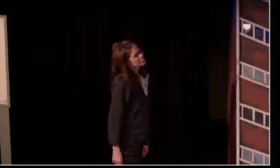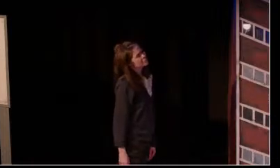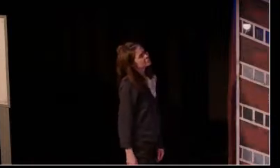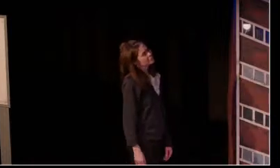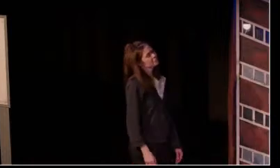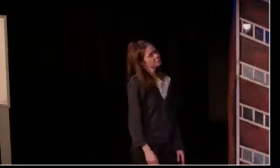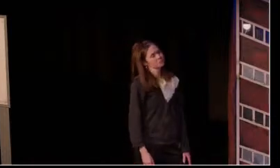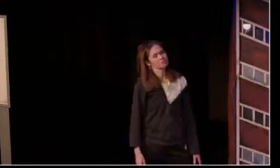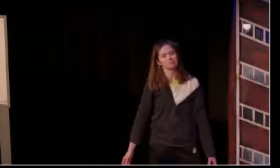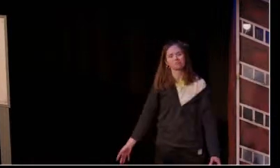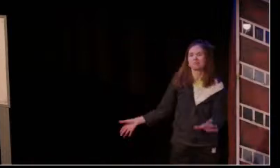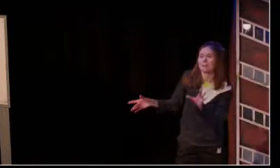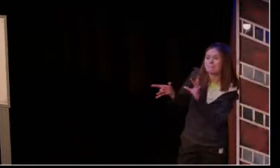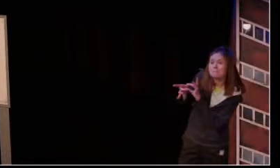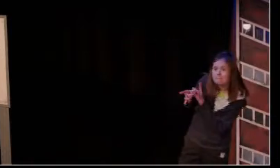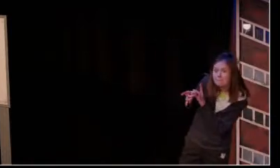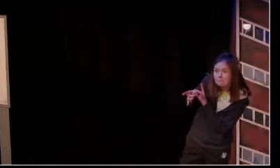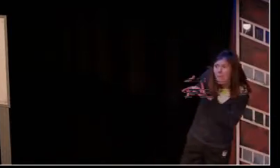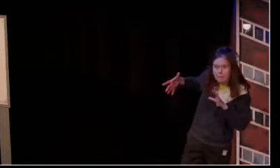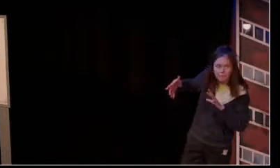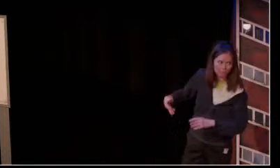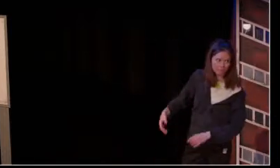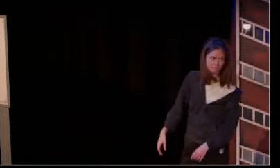We are done.